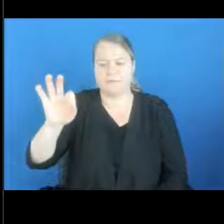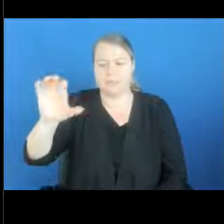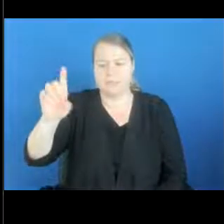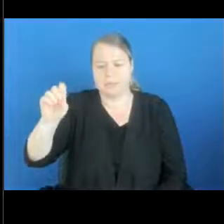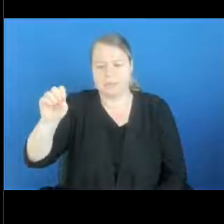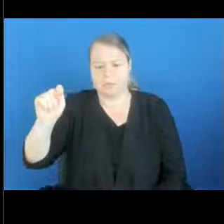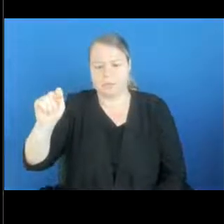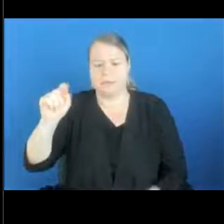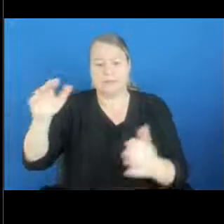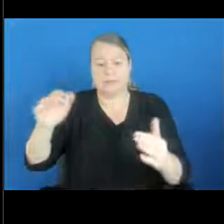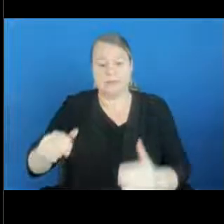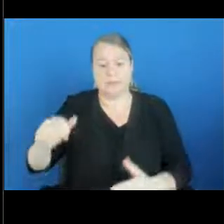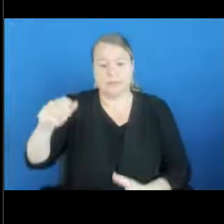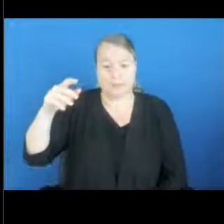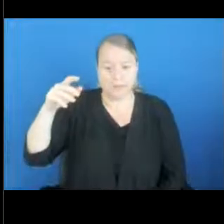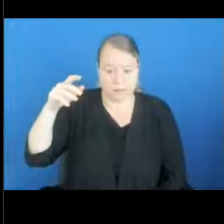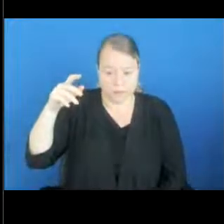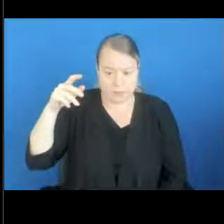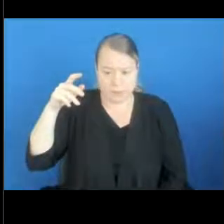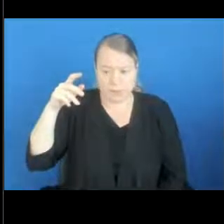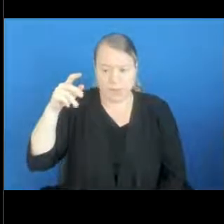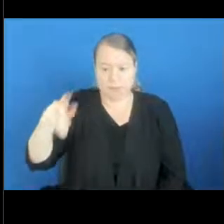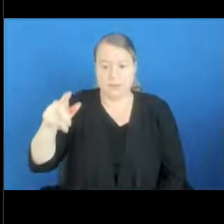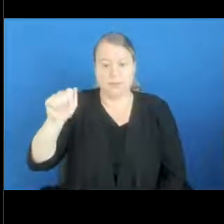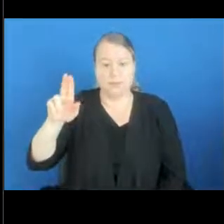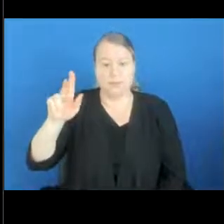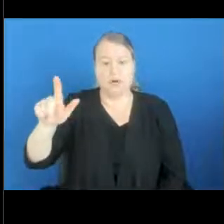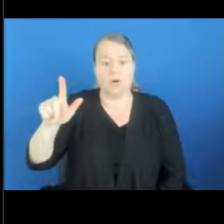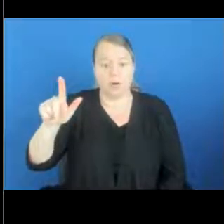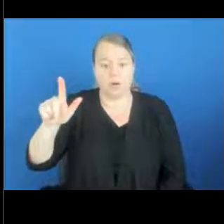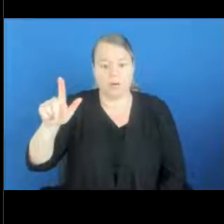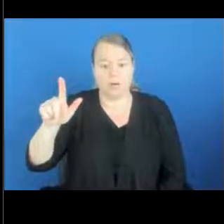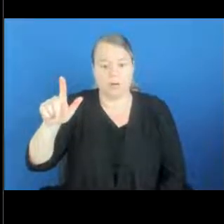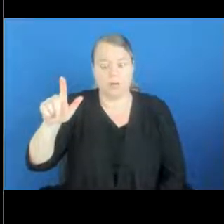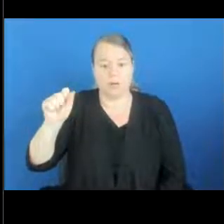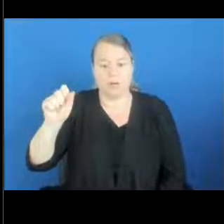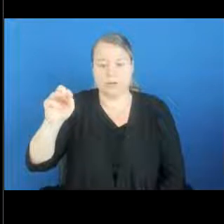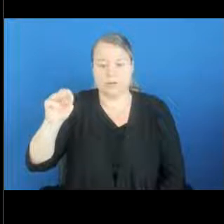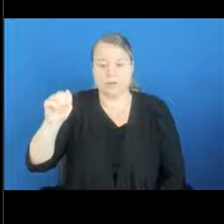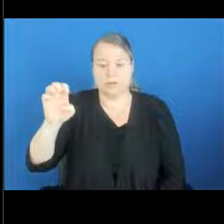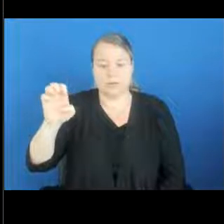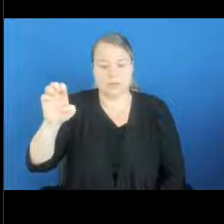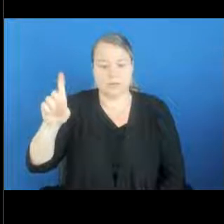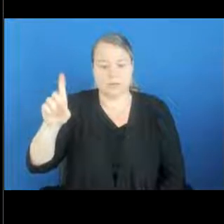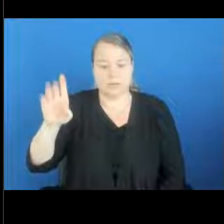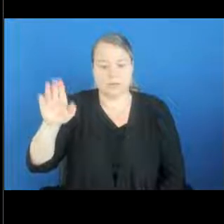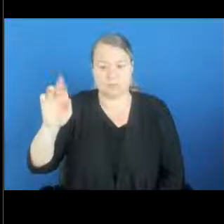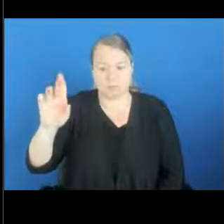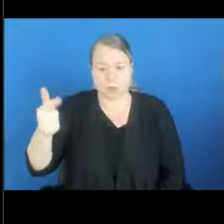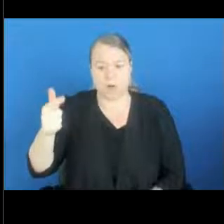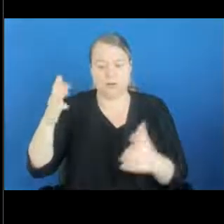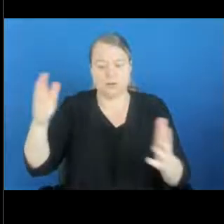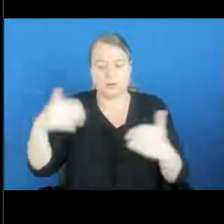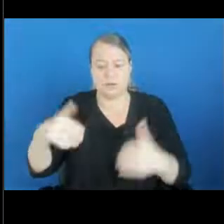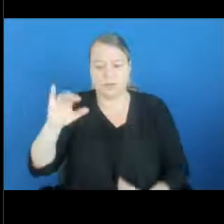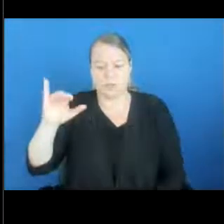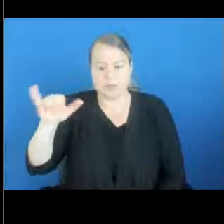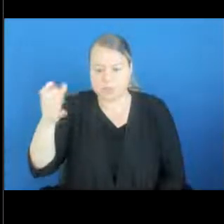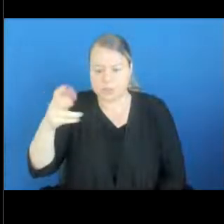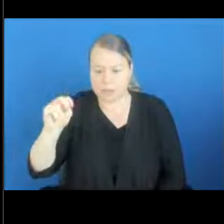is managing this project for Metro. John Muse is the VDOT Nova District Environmental Manager, and Bob